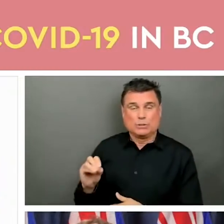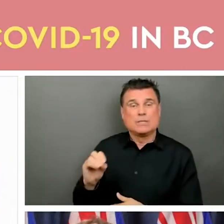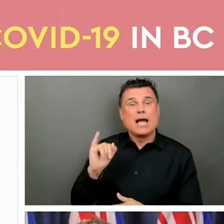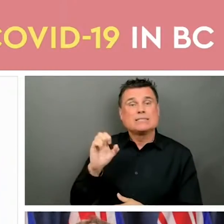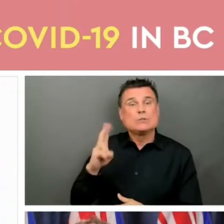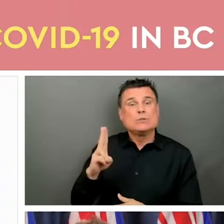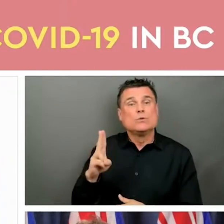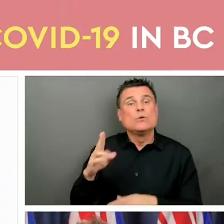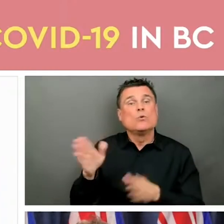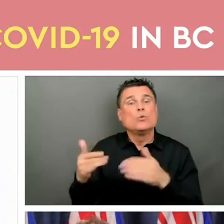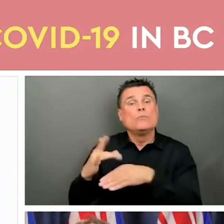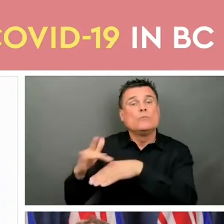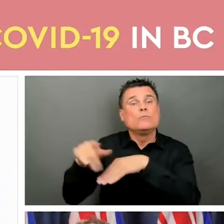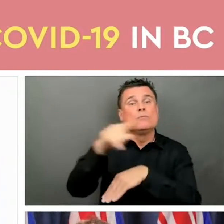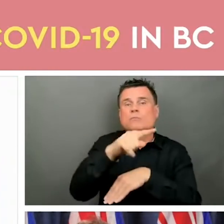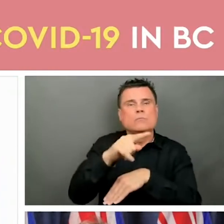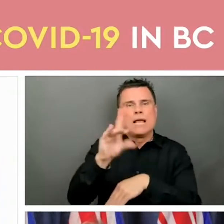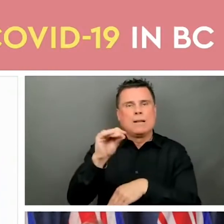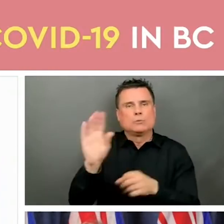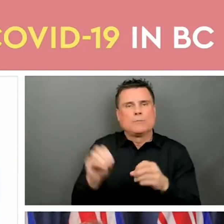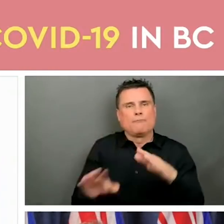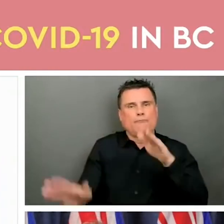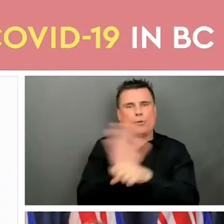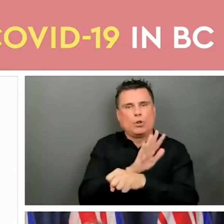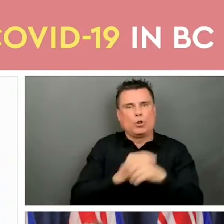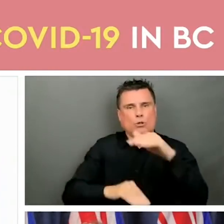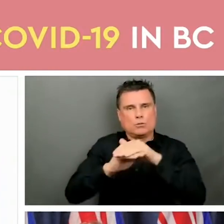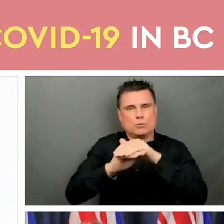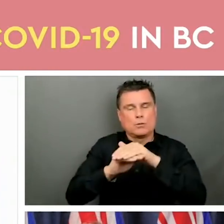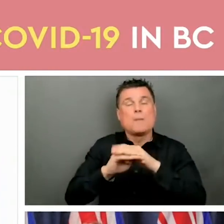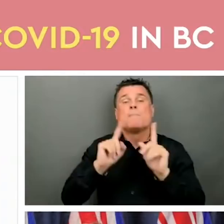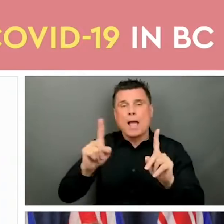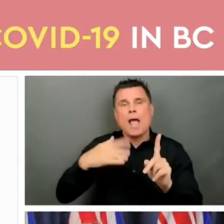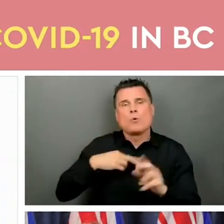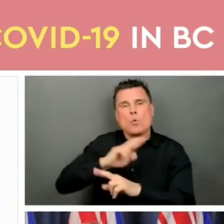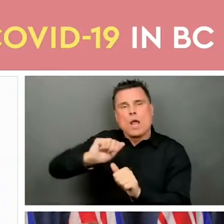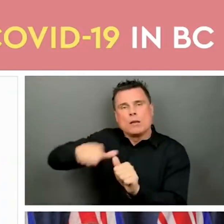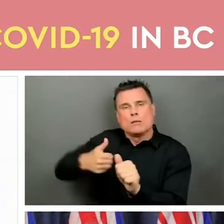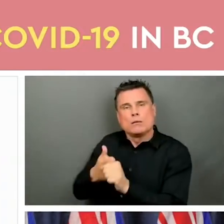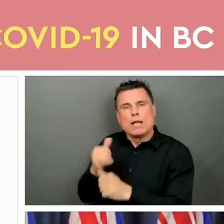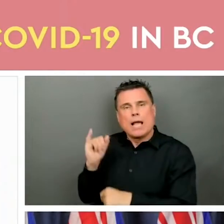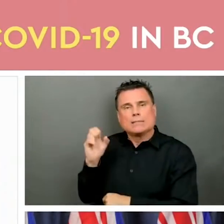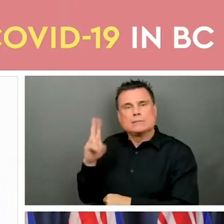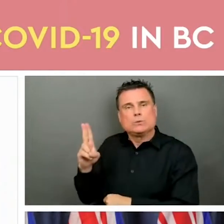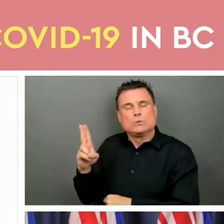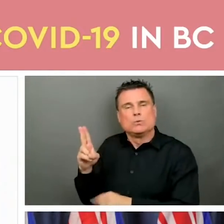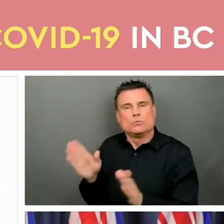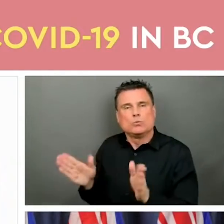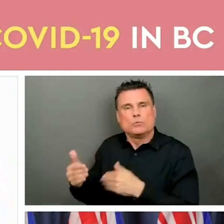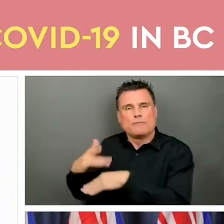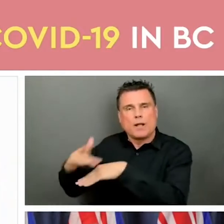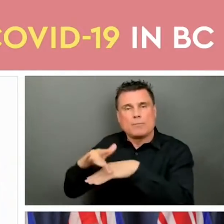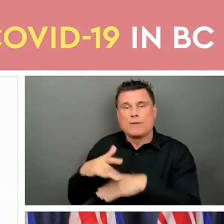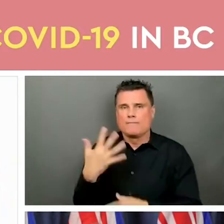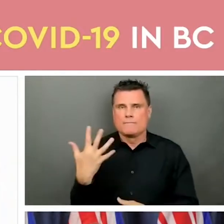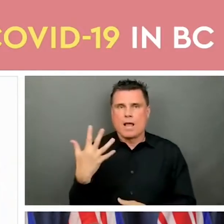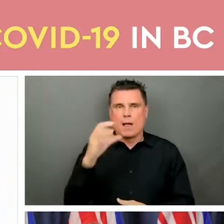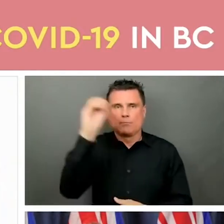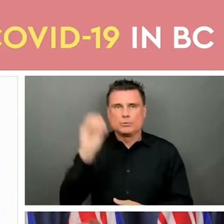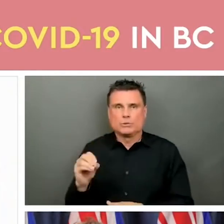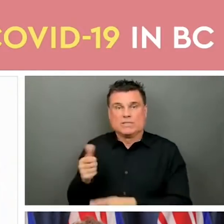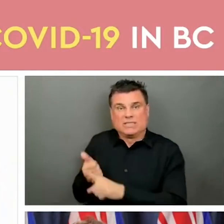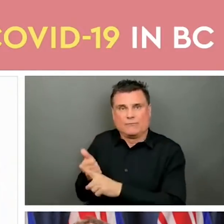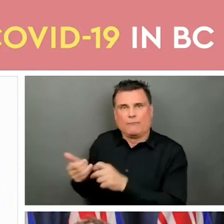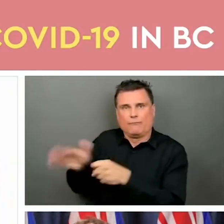know, on Lionsgate Hospital for some time, but we've seen them as well at Vancouver General Hospital. So in both of